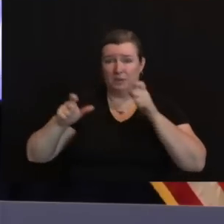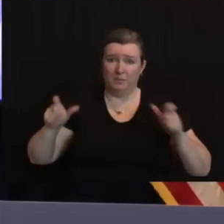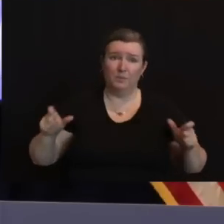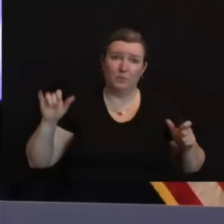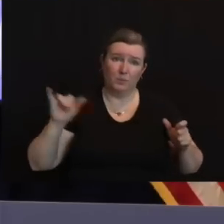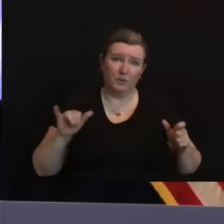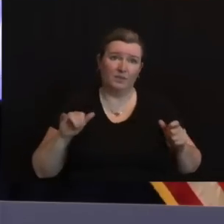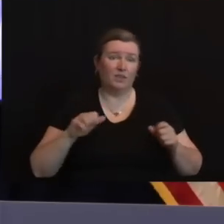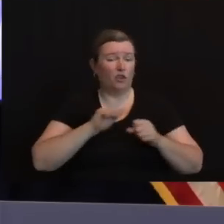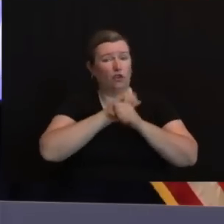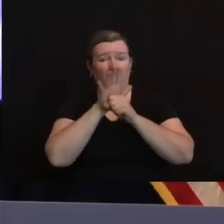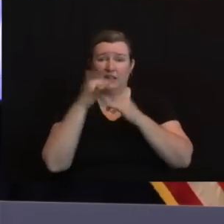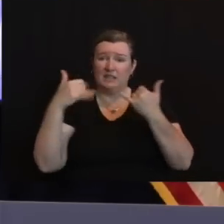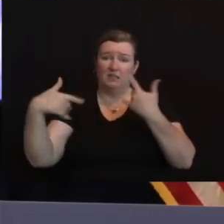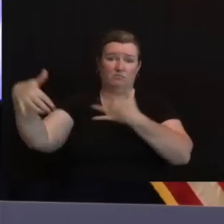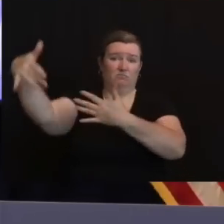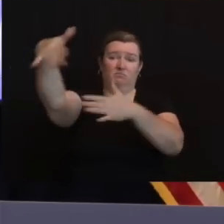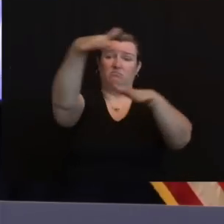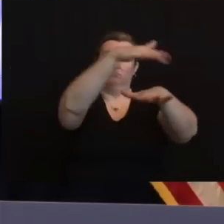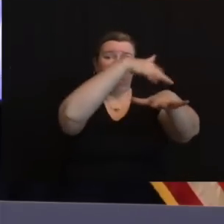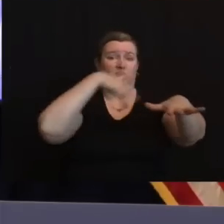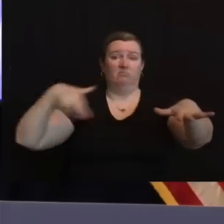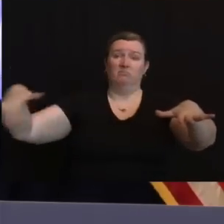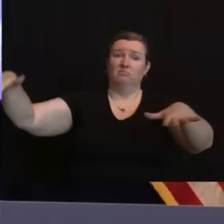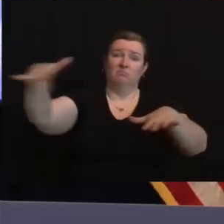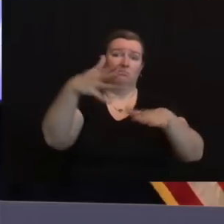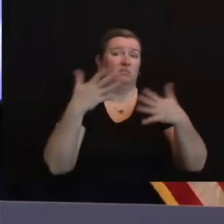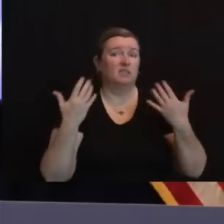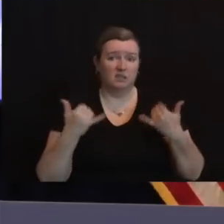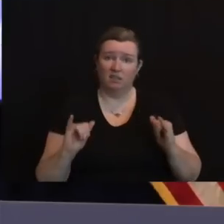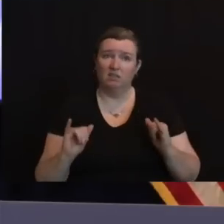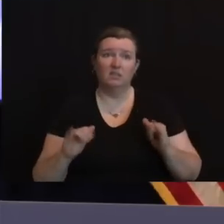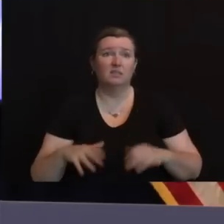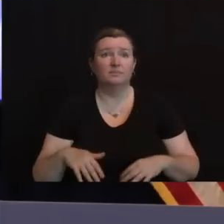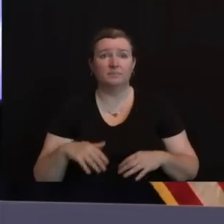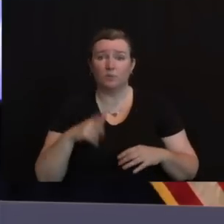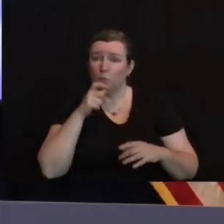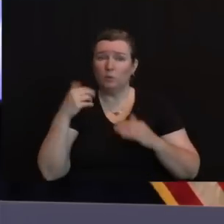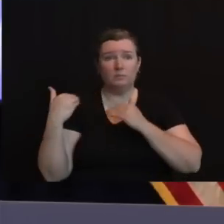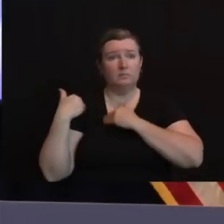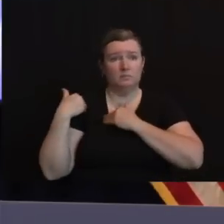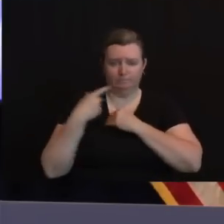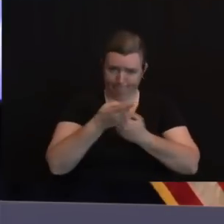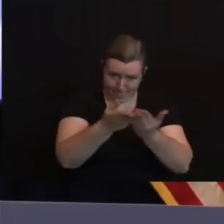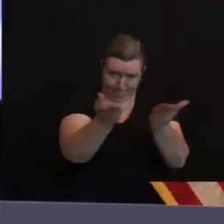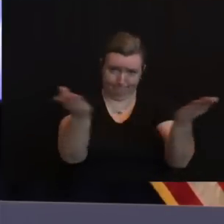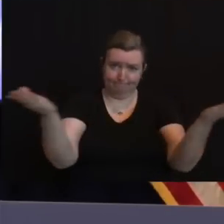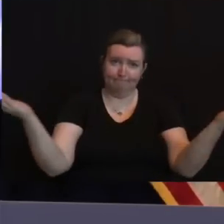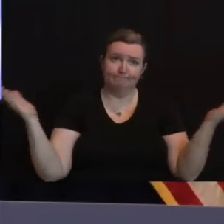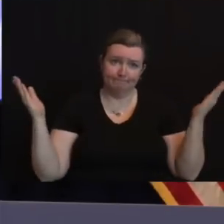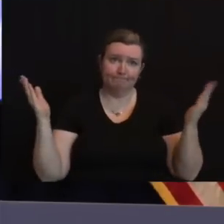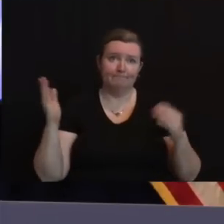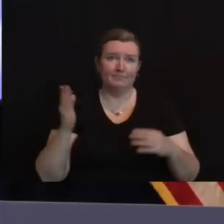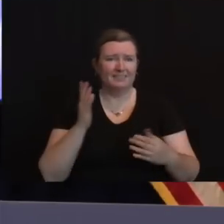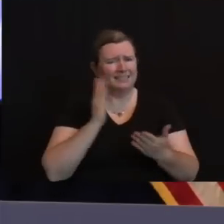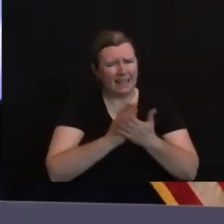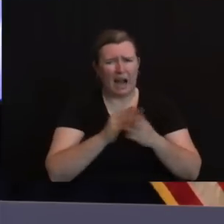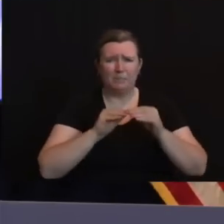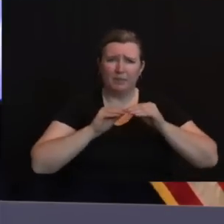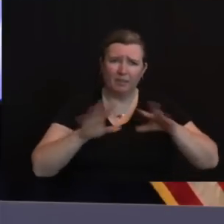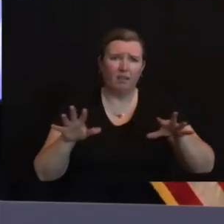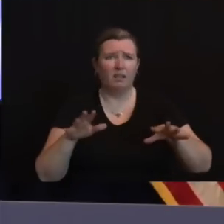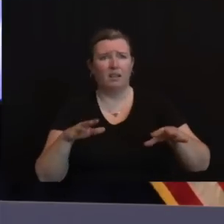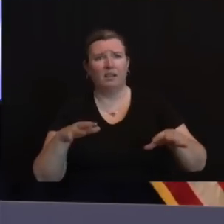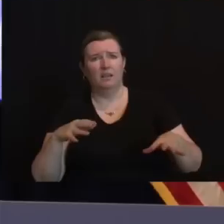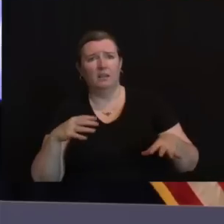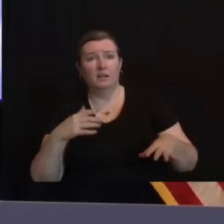still circulating in our state, and it's up to all of us to stop the spread of this virus. Don't just think about your own health, think about